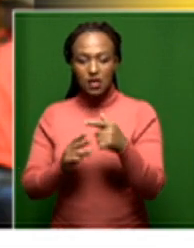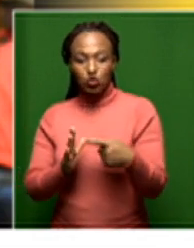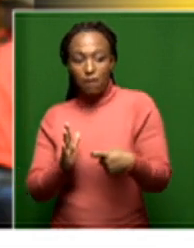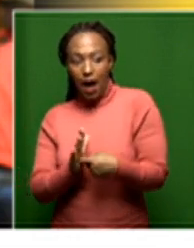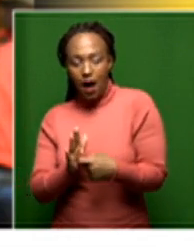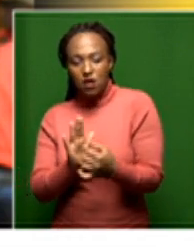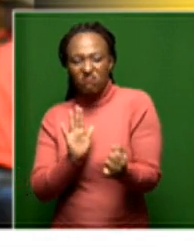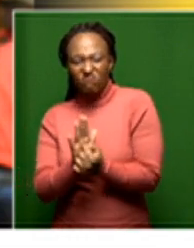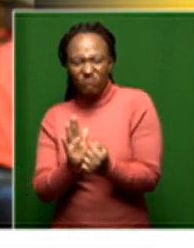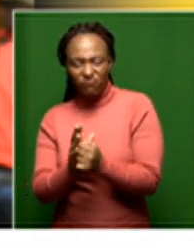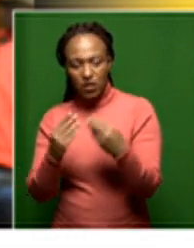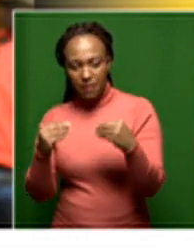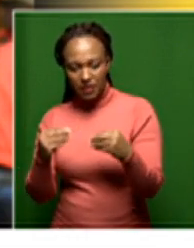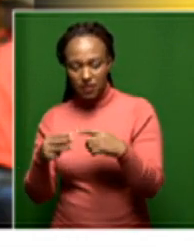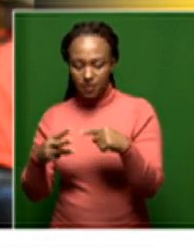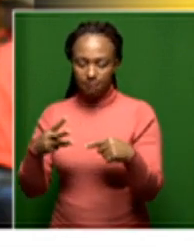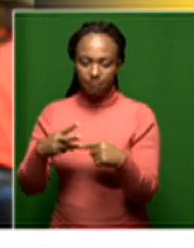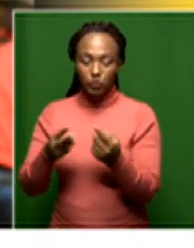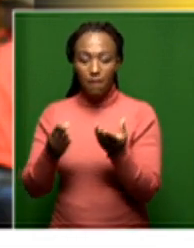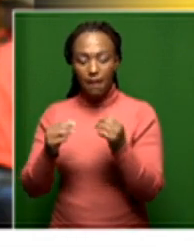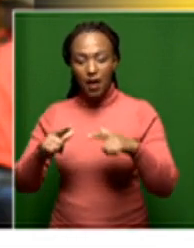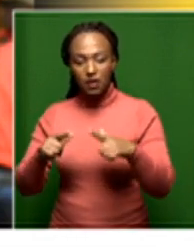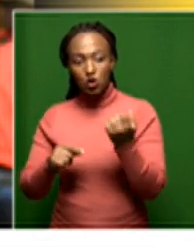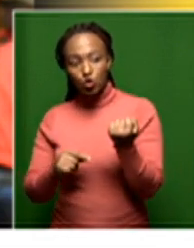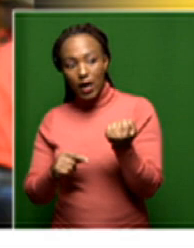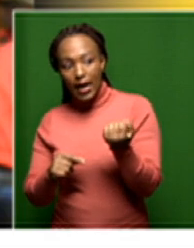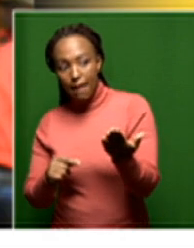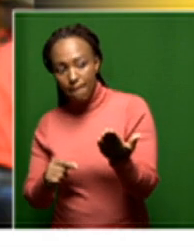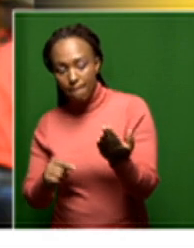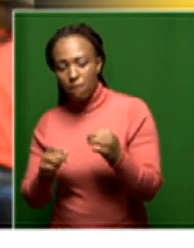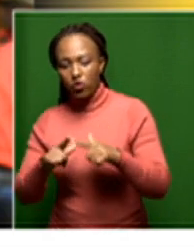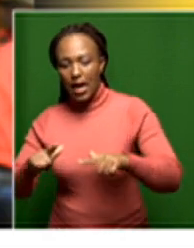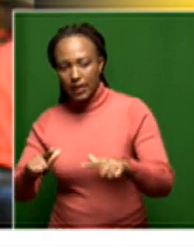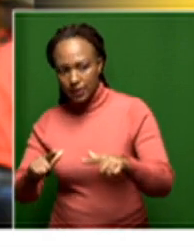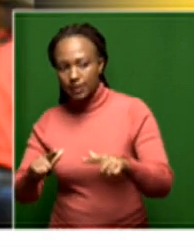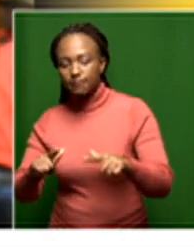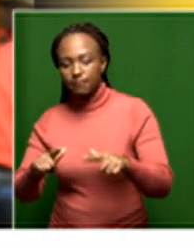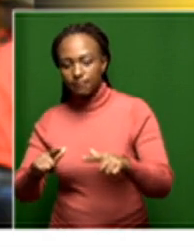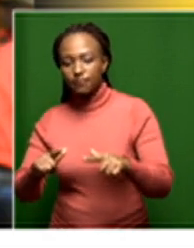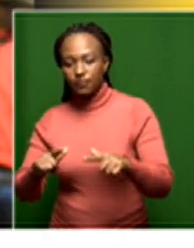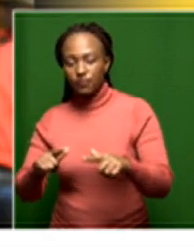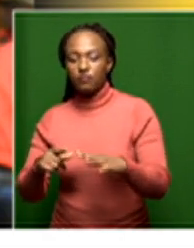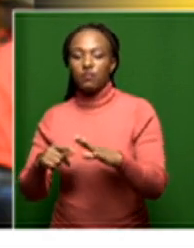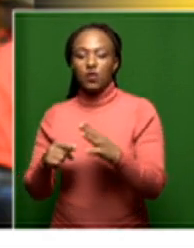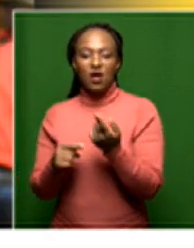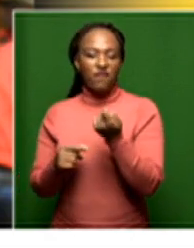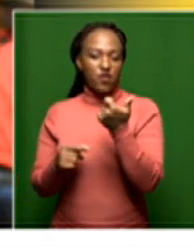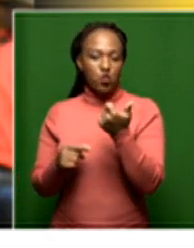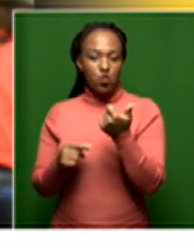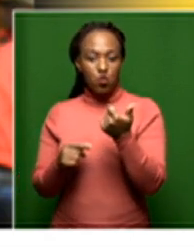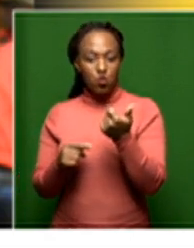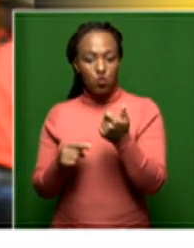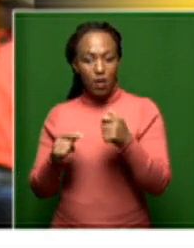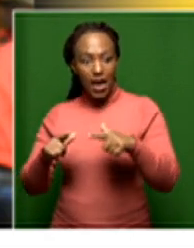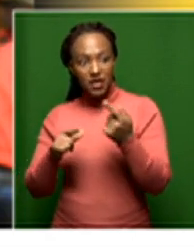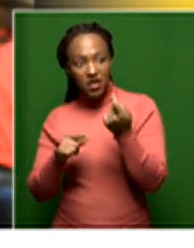open market. The third one is to make a claim, a land claim. Of course, very few of us will get the land for